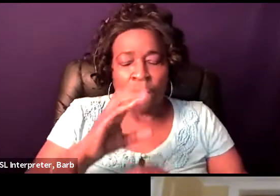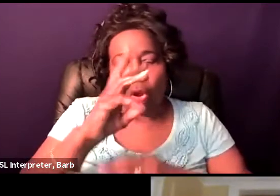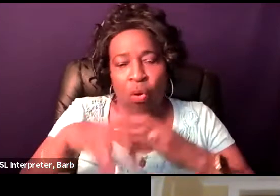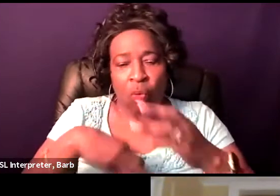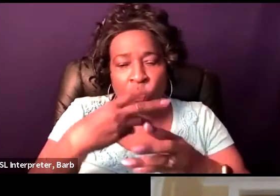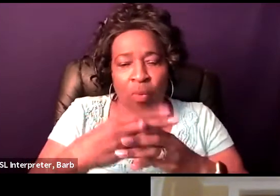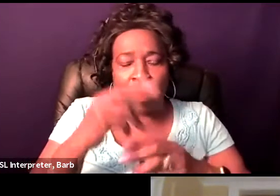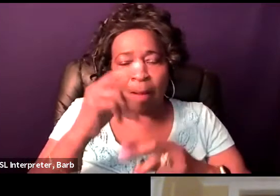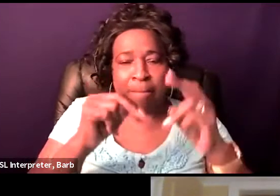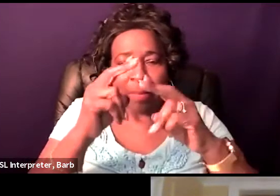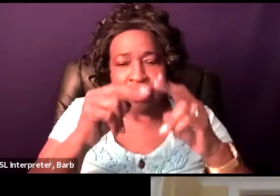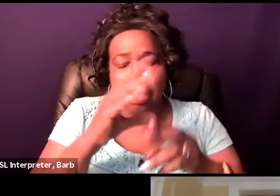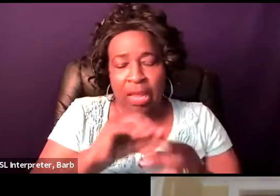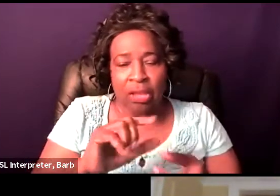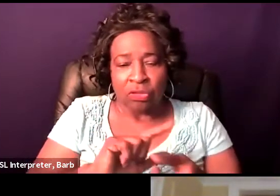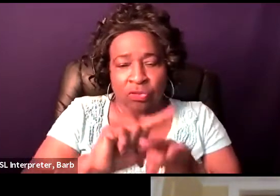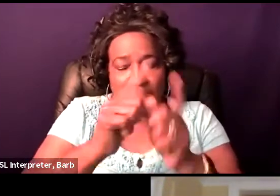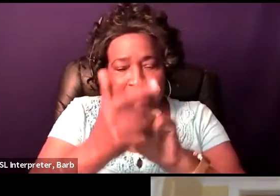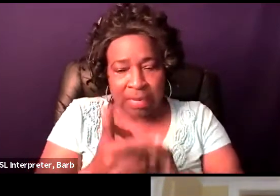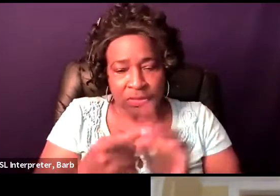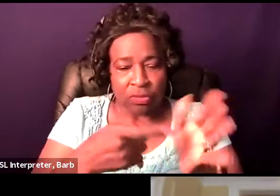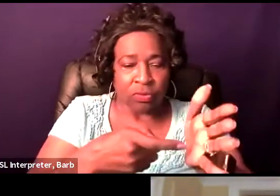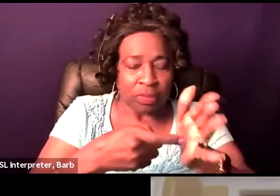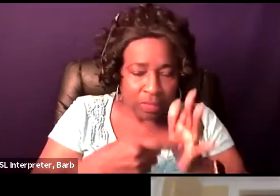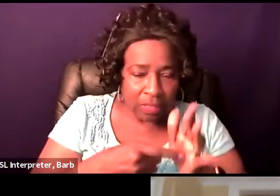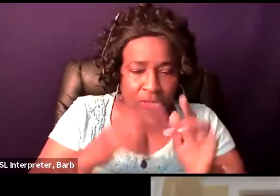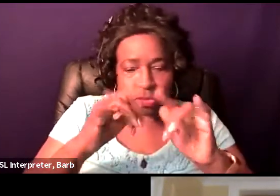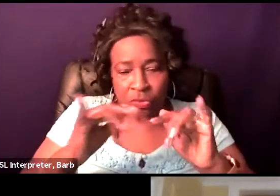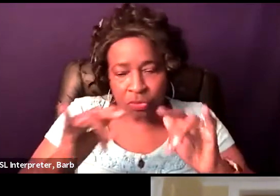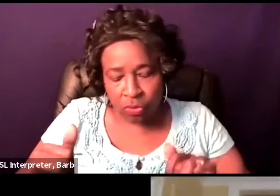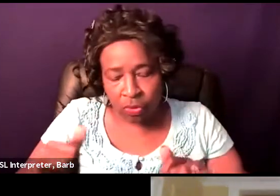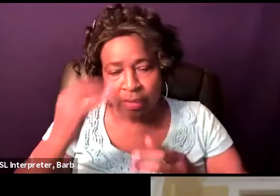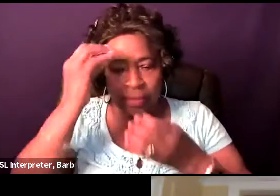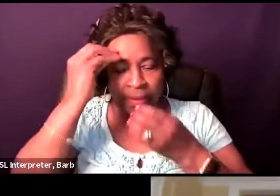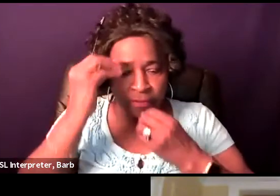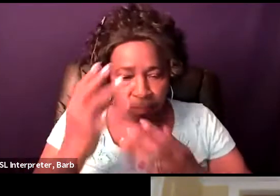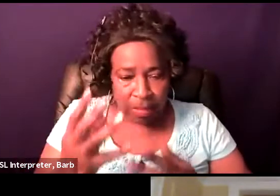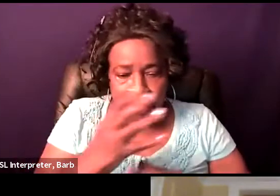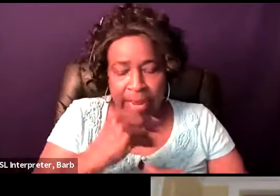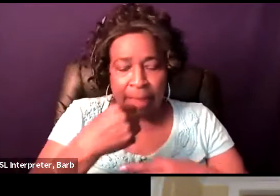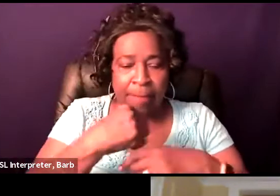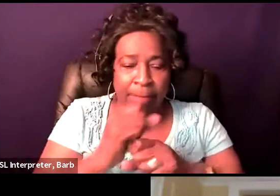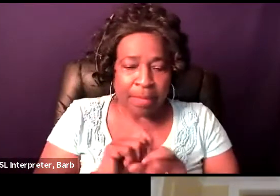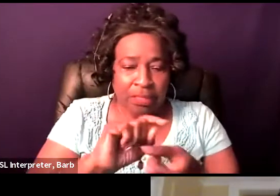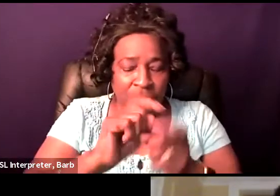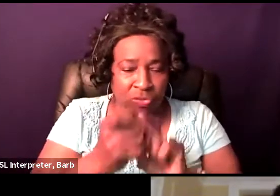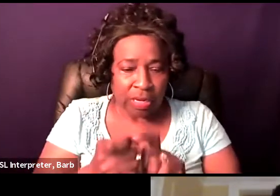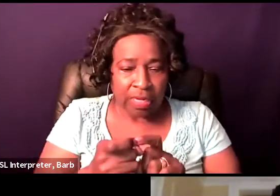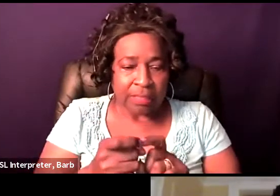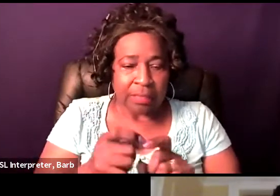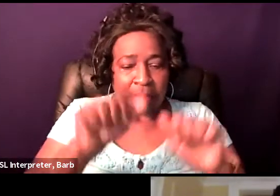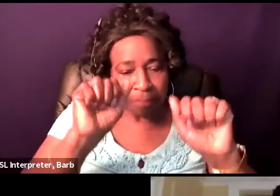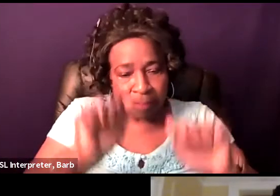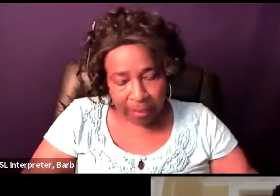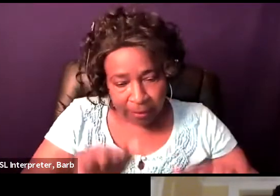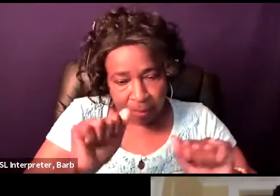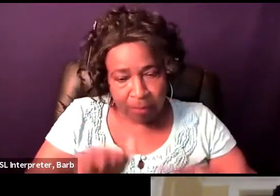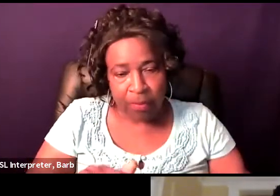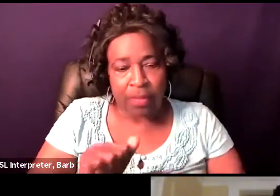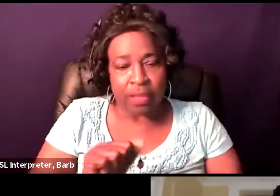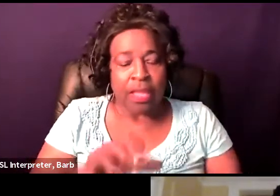are translating the critiques and so on and the data and making the change tangible. And so, you